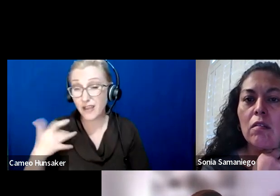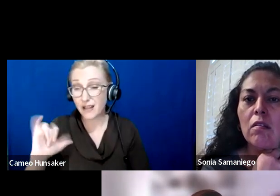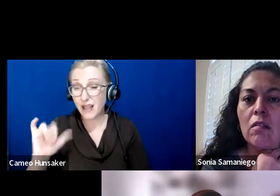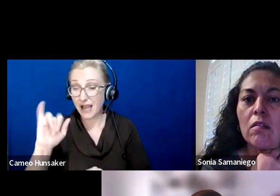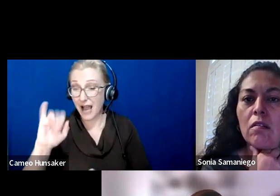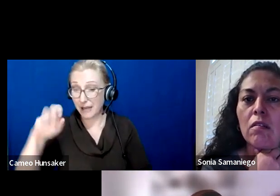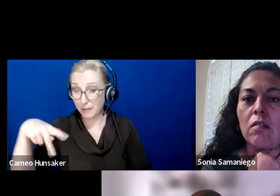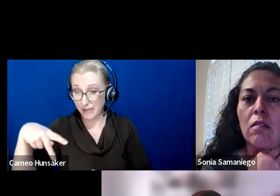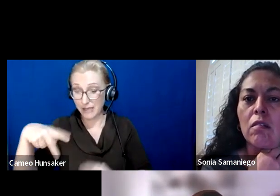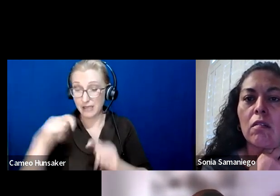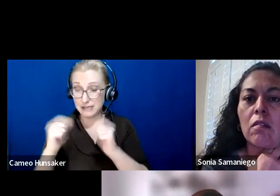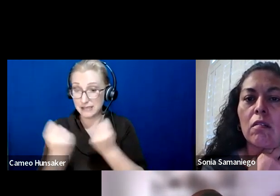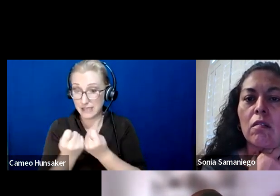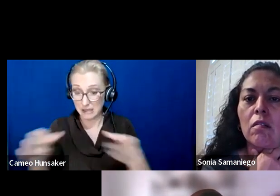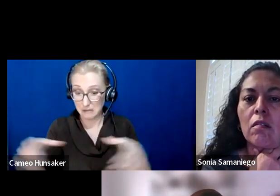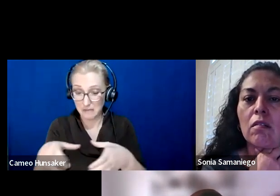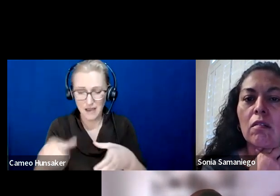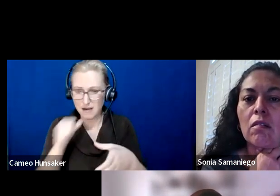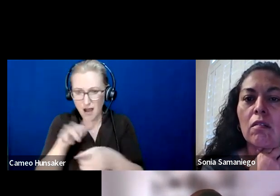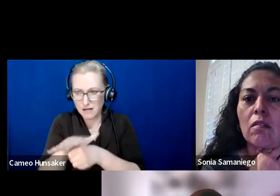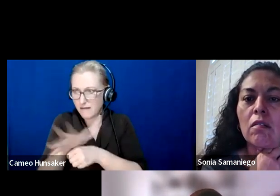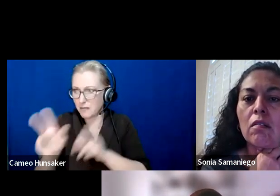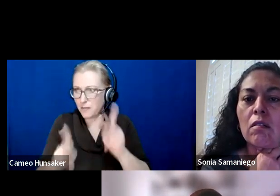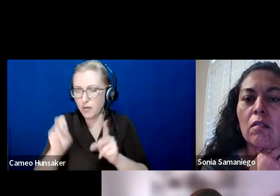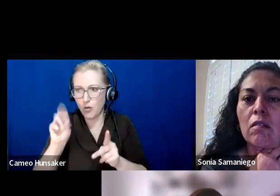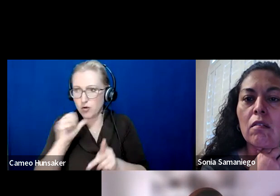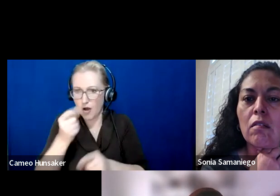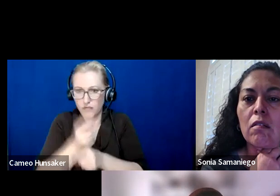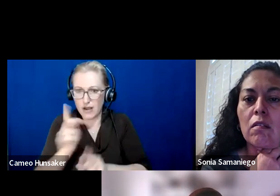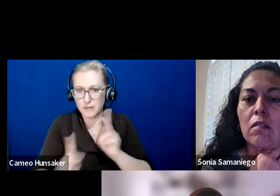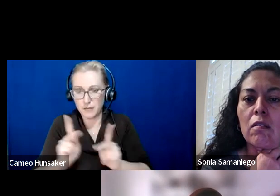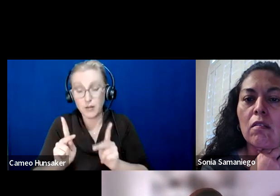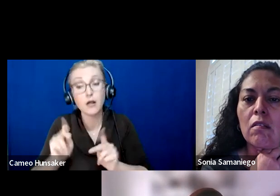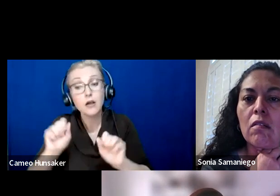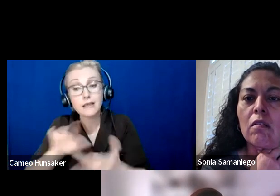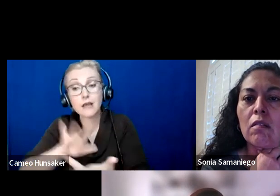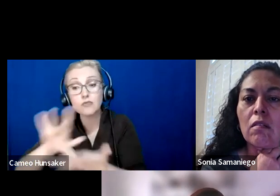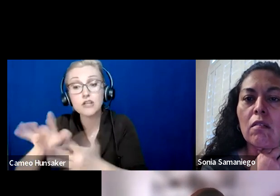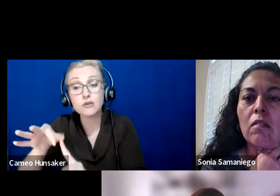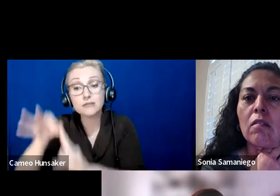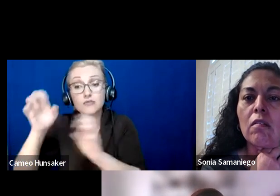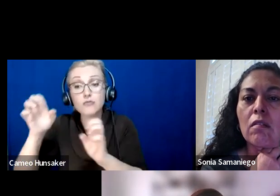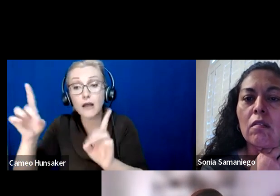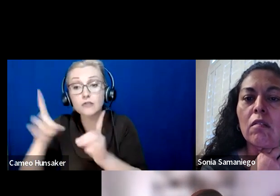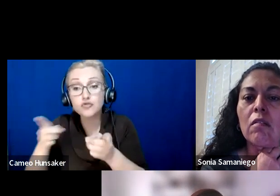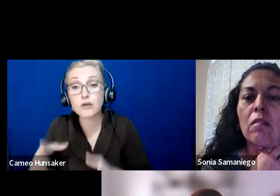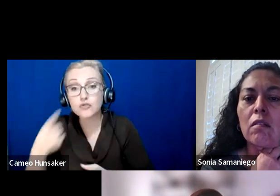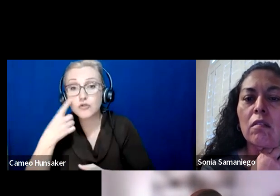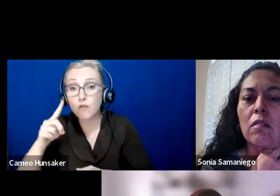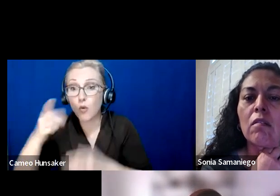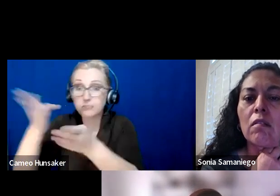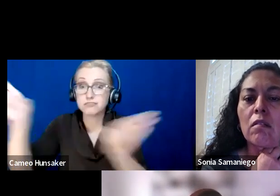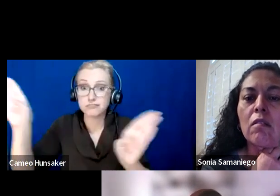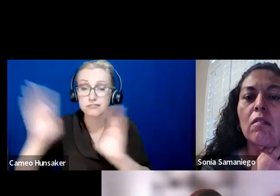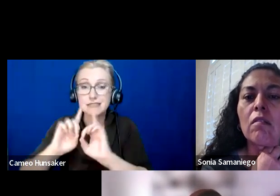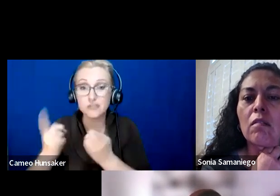the right members there, I would reach out to the special ed director for the whole district, because that person very likely